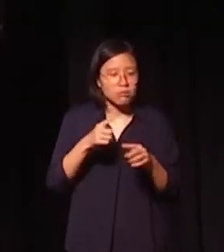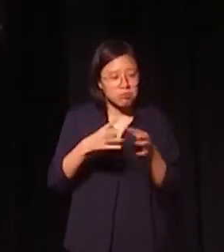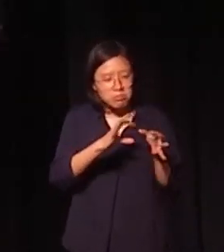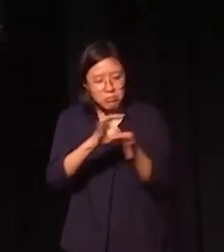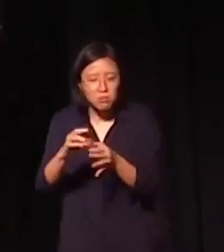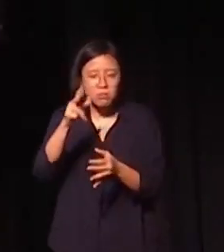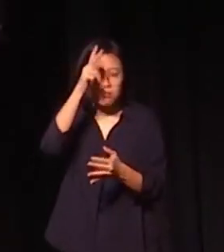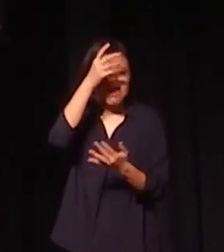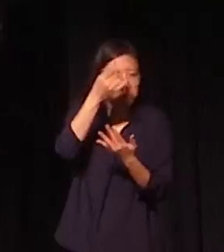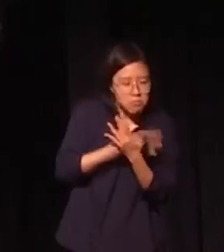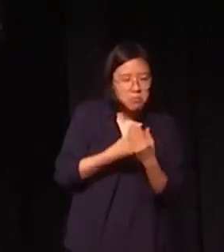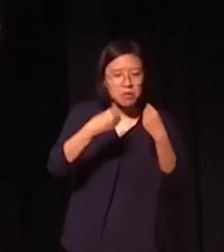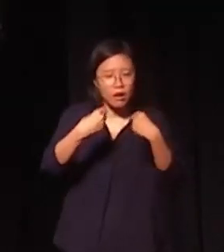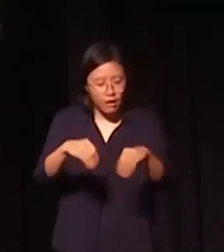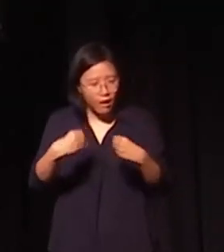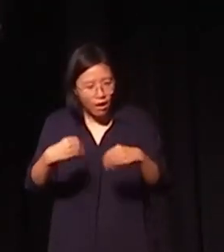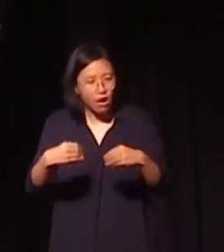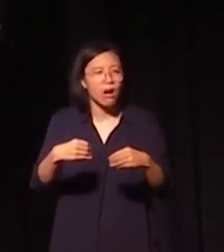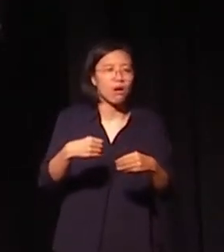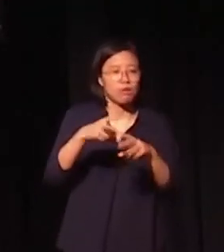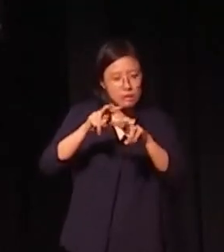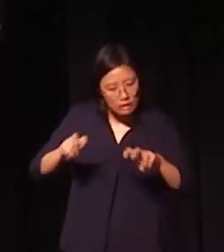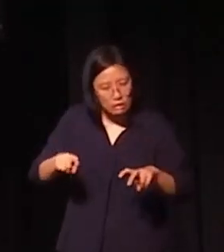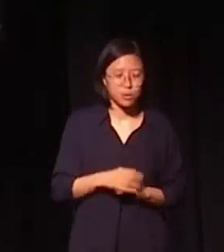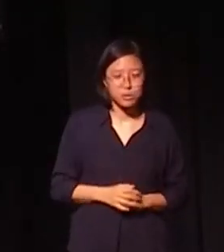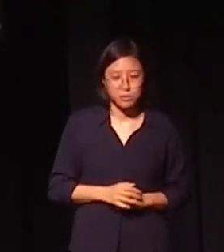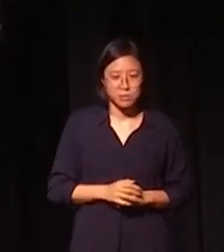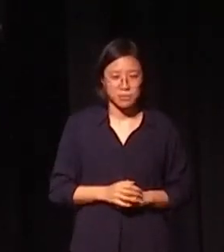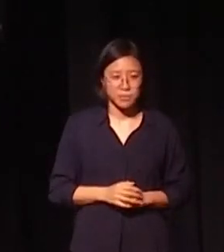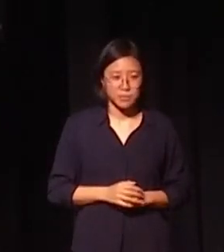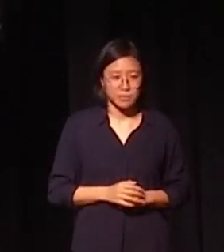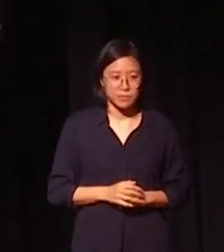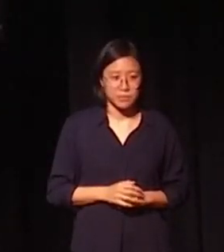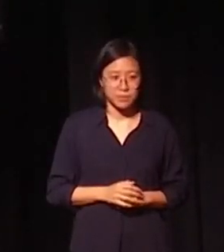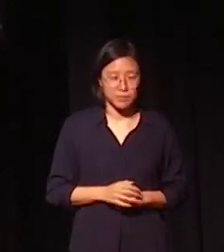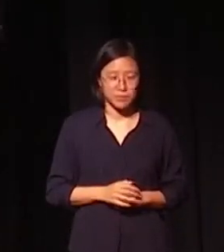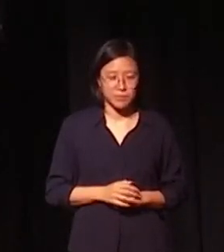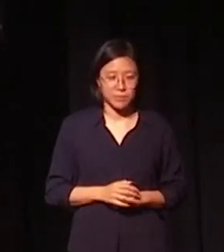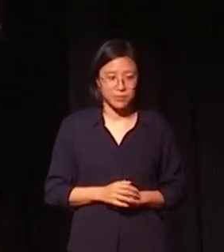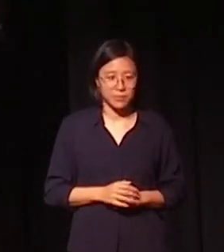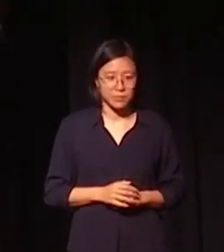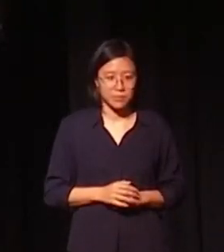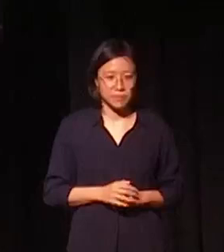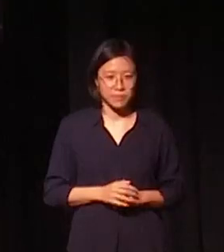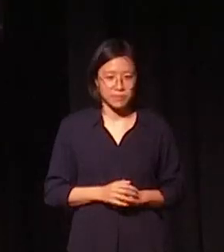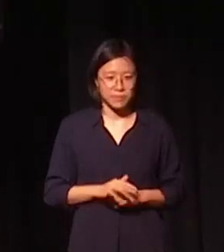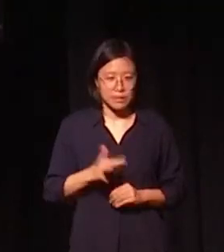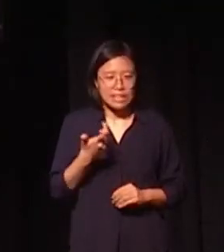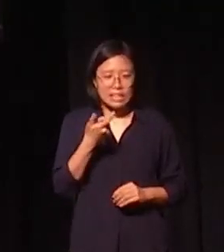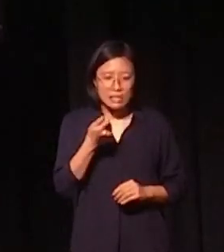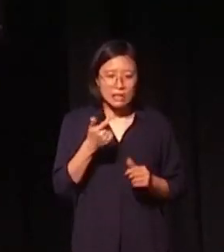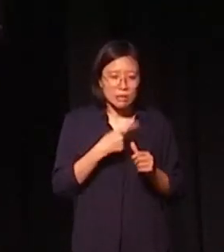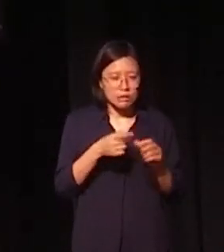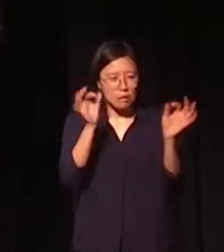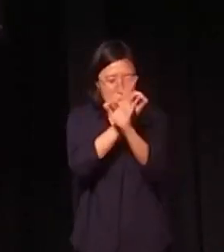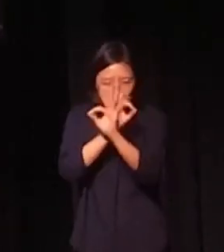education, and some questions about future research. Seriously, I'd like to bust some myths. I